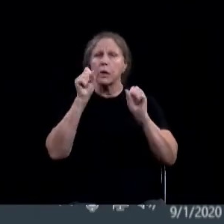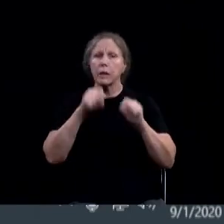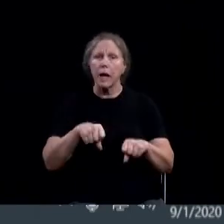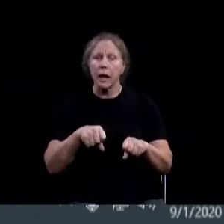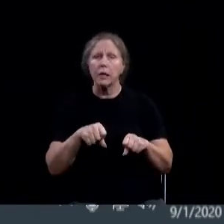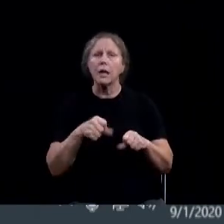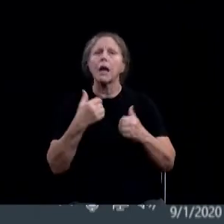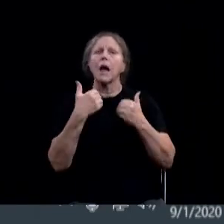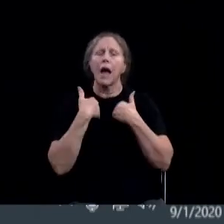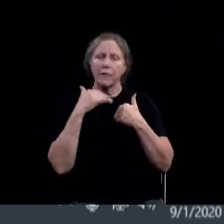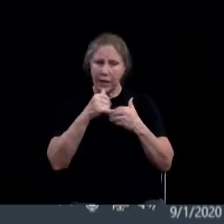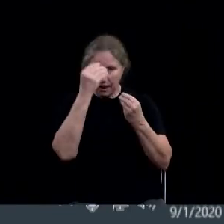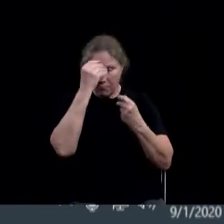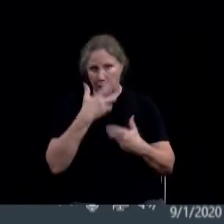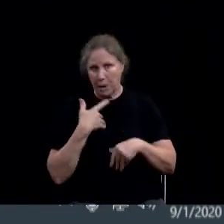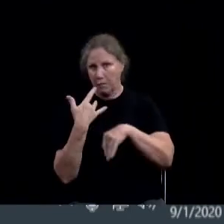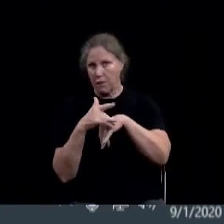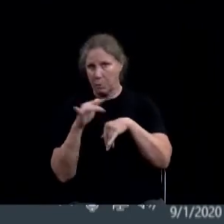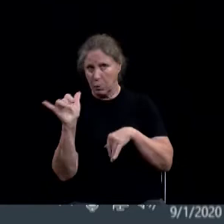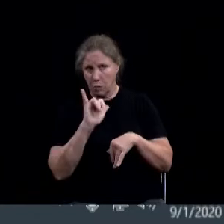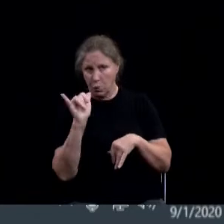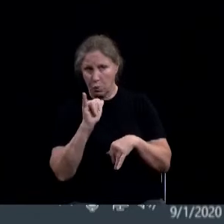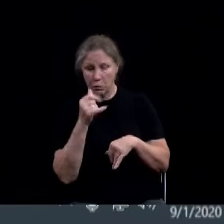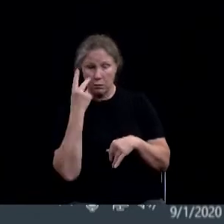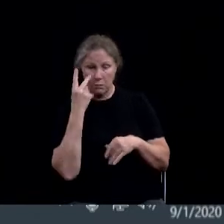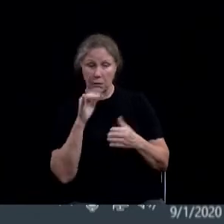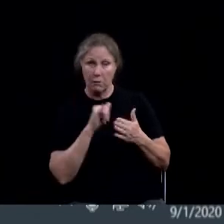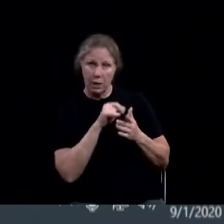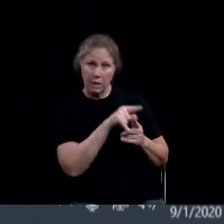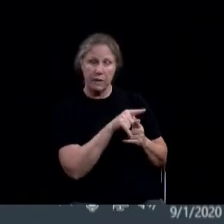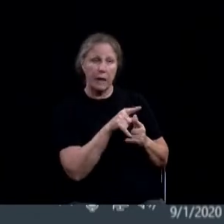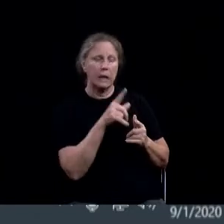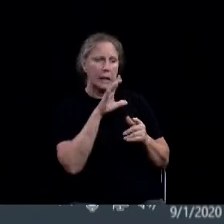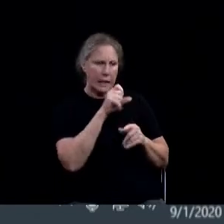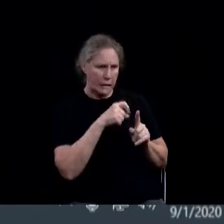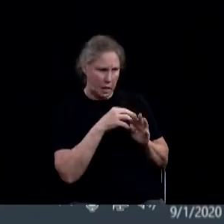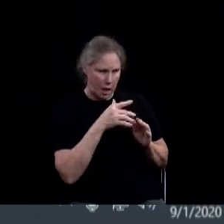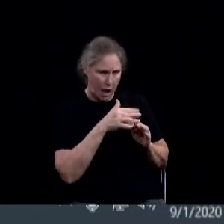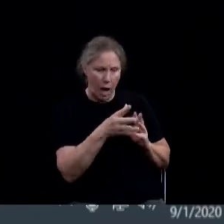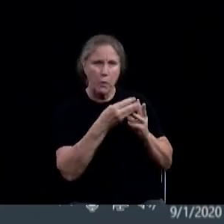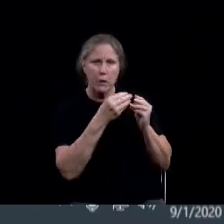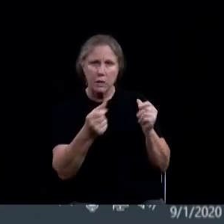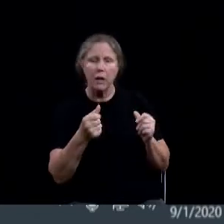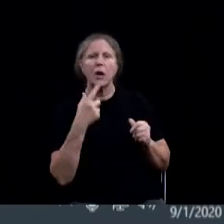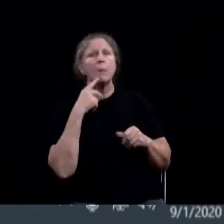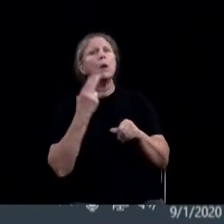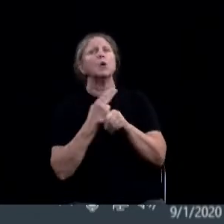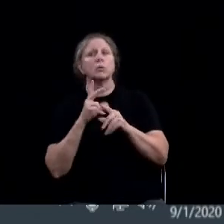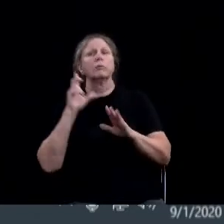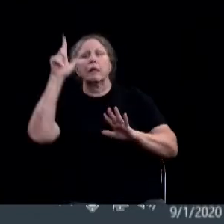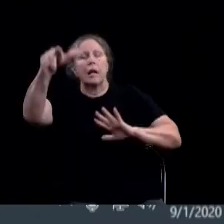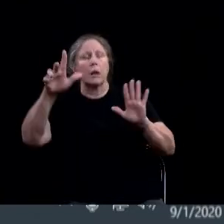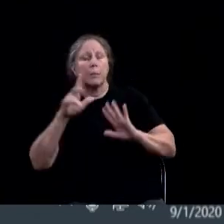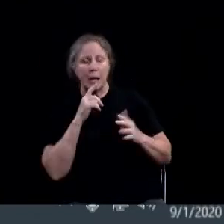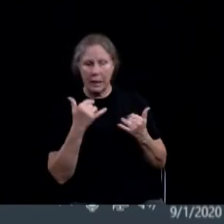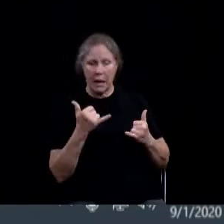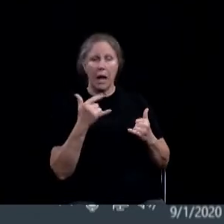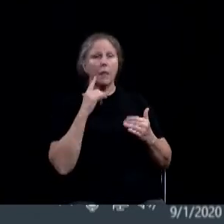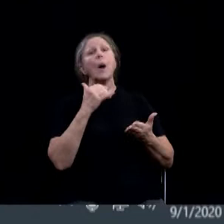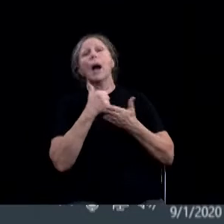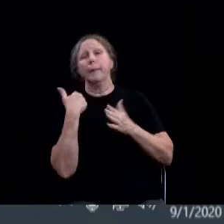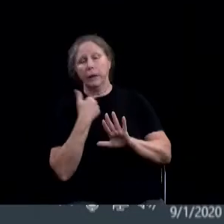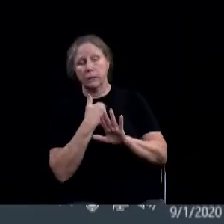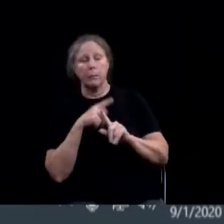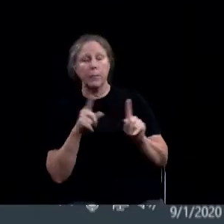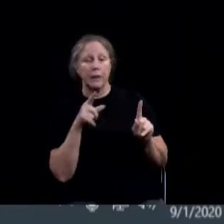how each of these cases were resolved down the road would be useful. But I think that'd be helpful, but I just want to say this is fantastic, and I